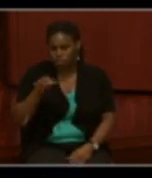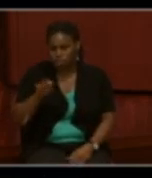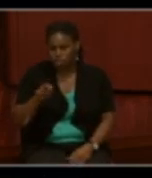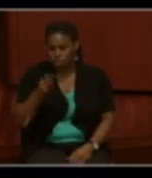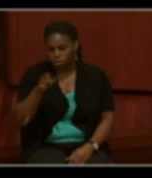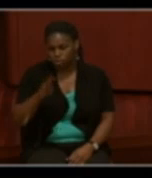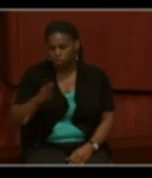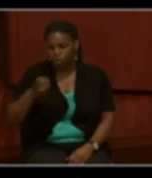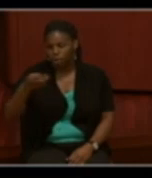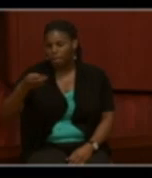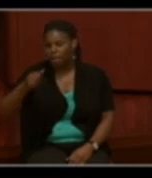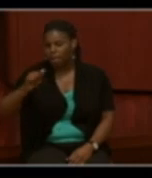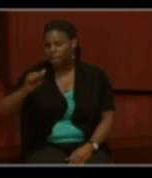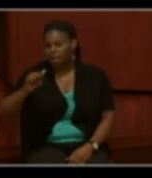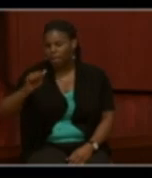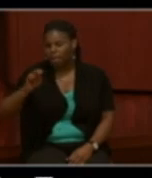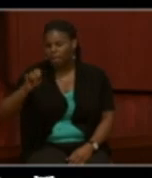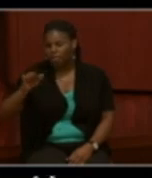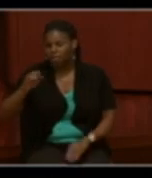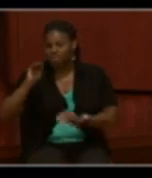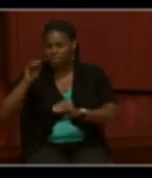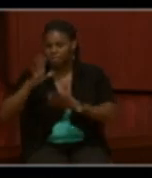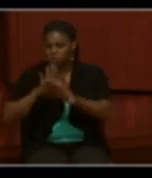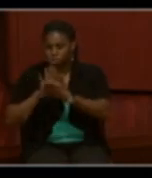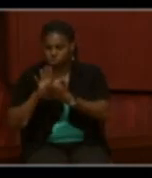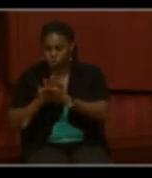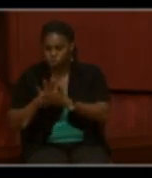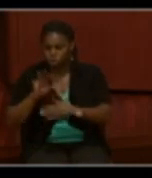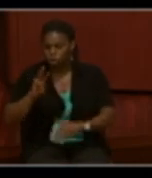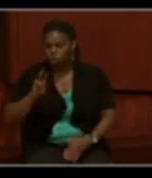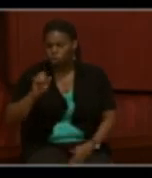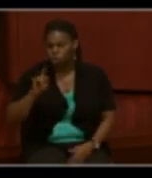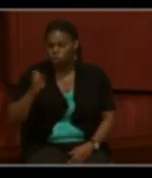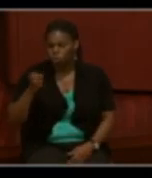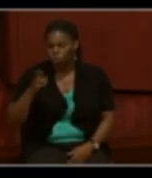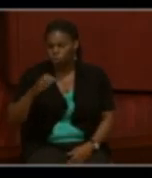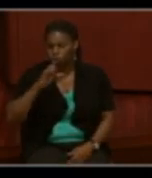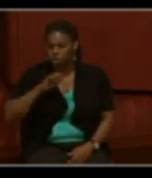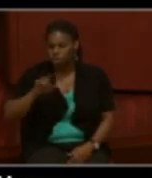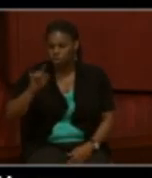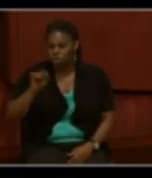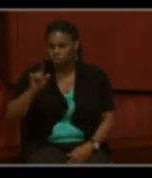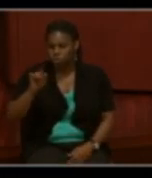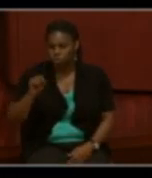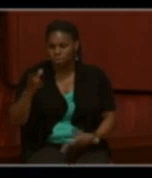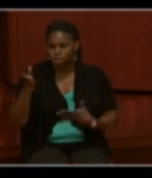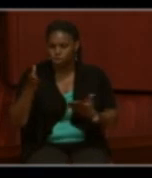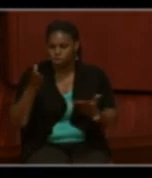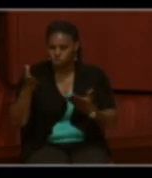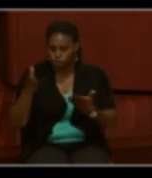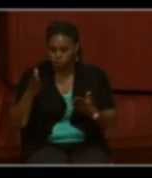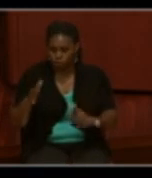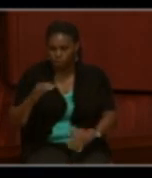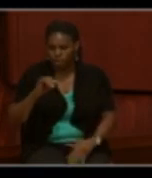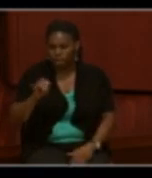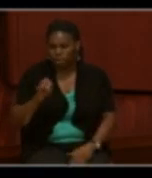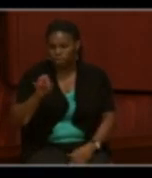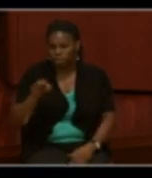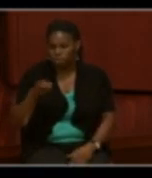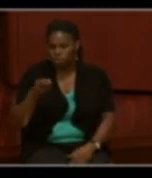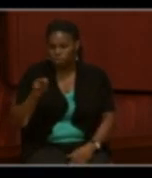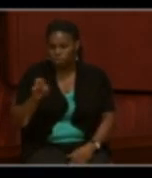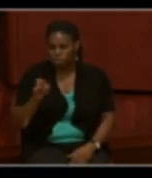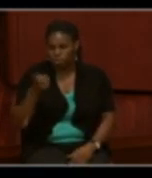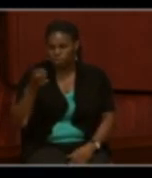Anna Over, age 21, teaches school. Walter T. Over, age 20, is a servant. And Josephine Over,